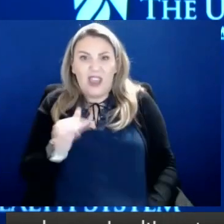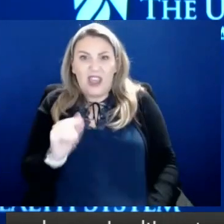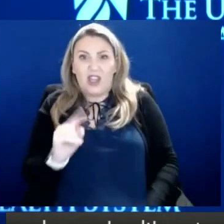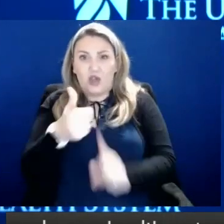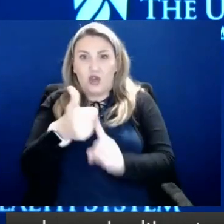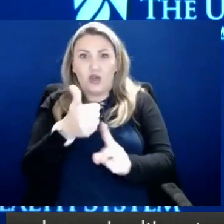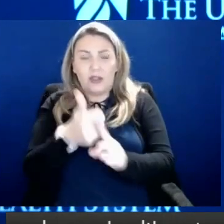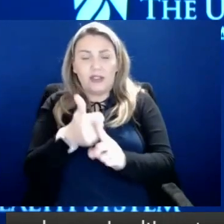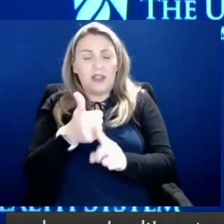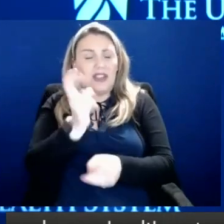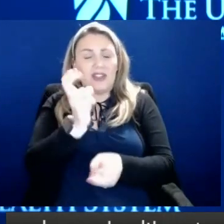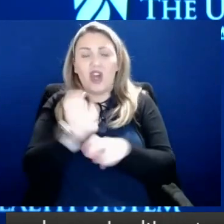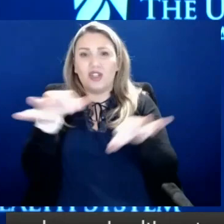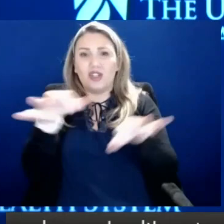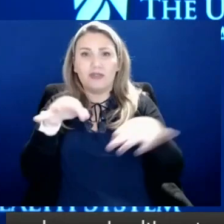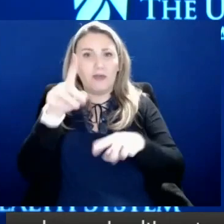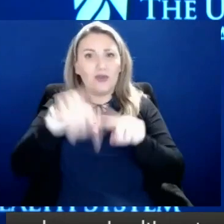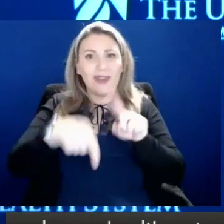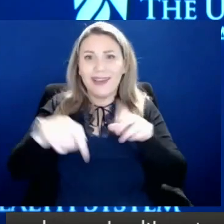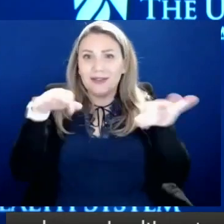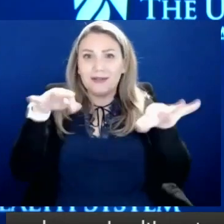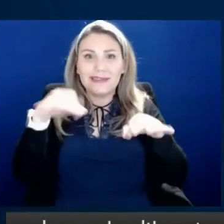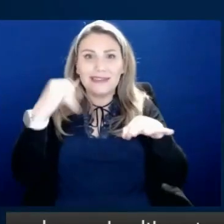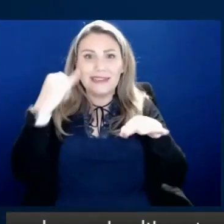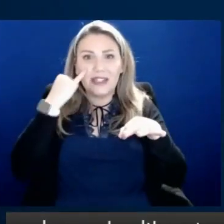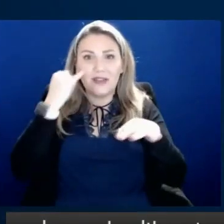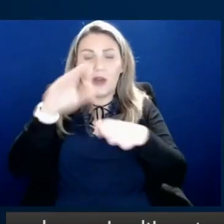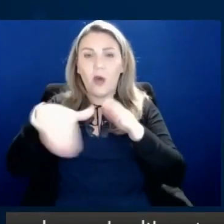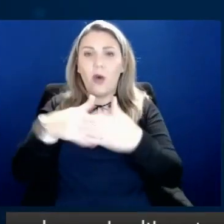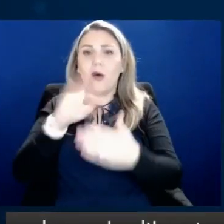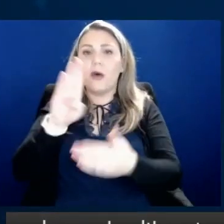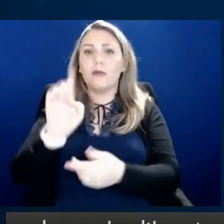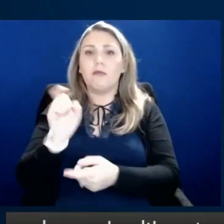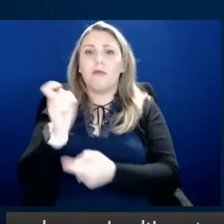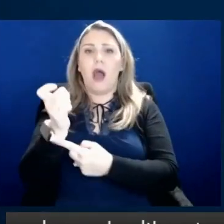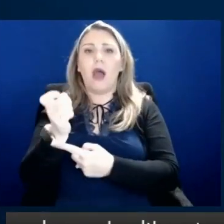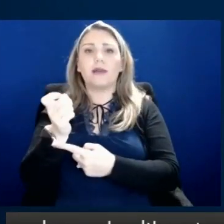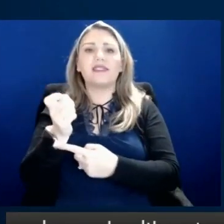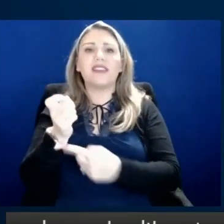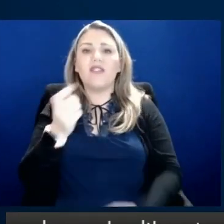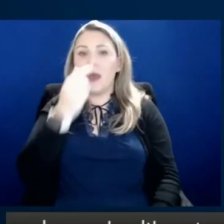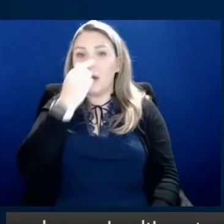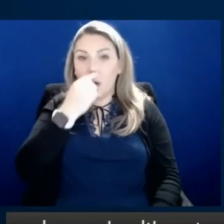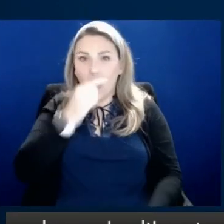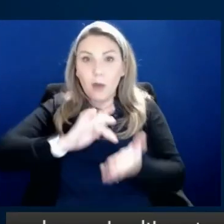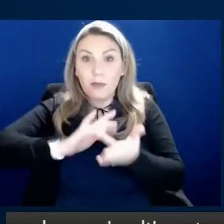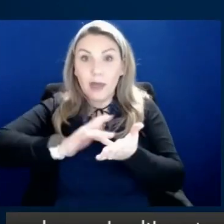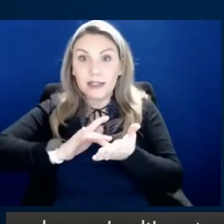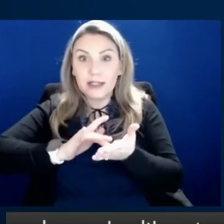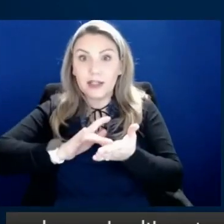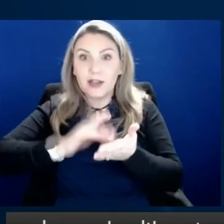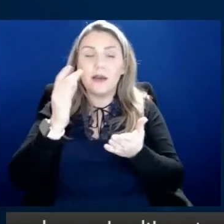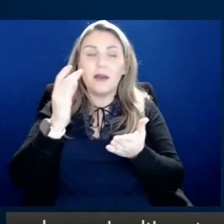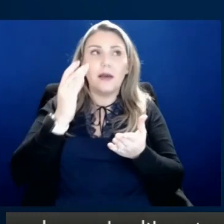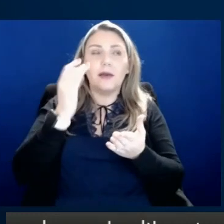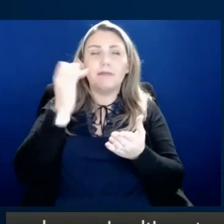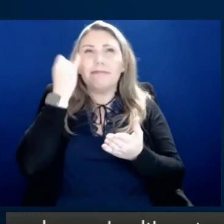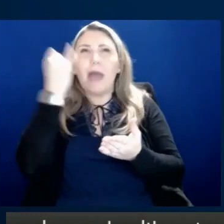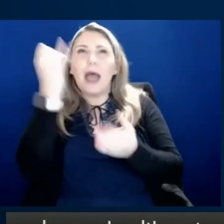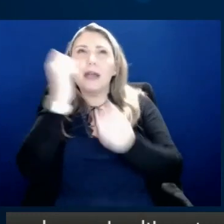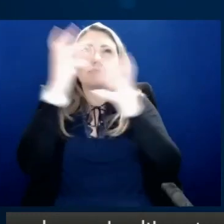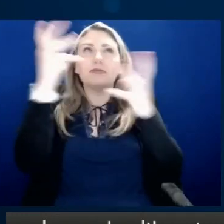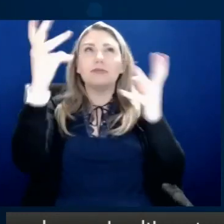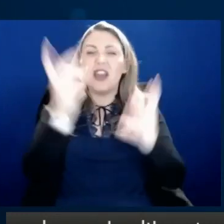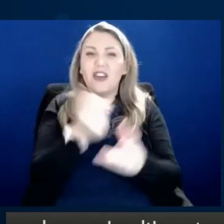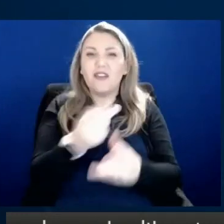you can tell me, is if you took an entire box of cold medication. Imagine how you feel on a couple pills, a couple Benadryls, pills.